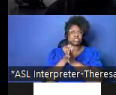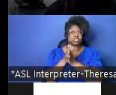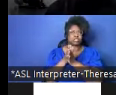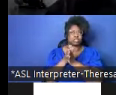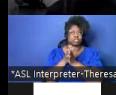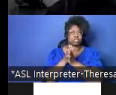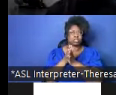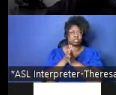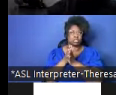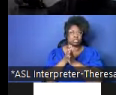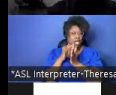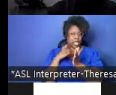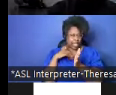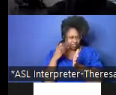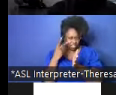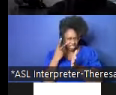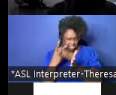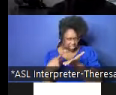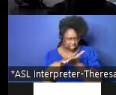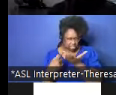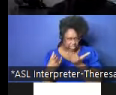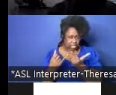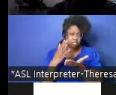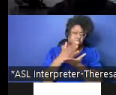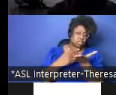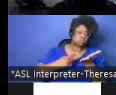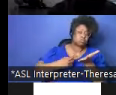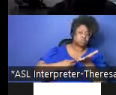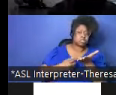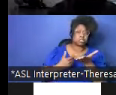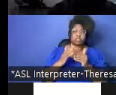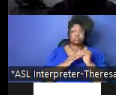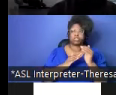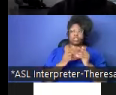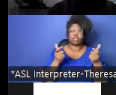some discussion about constructing very large